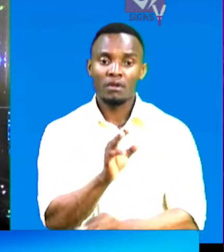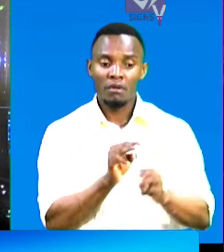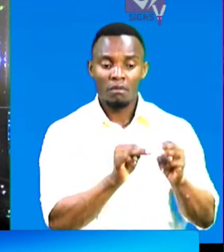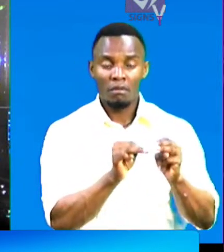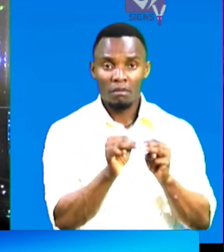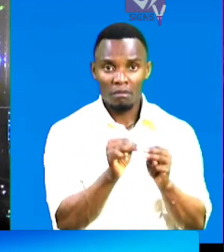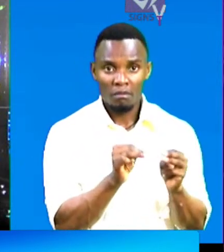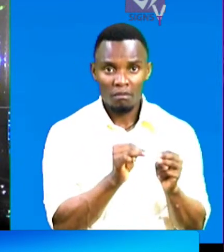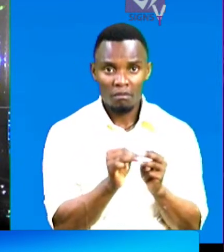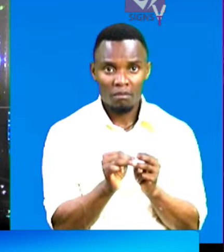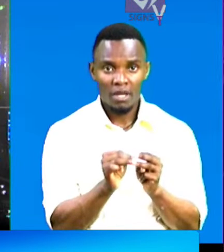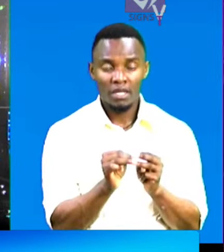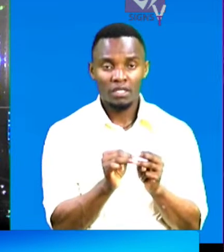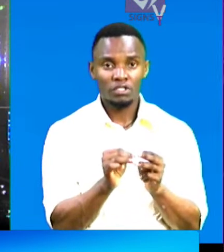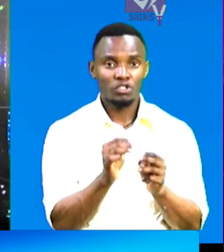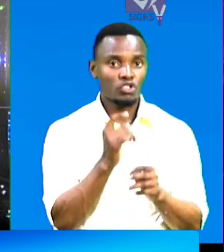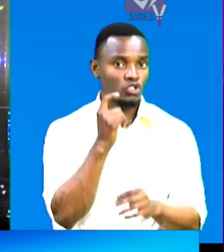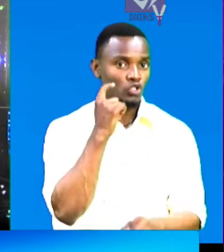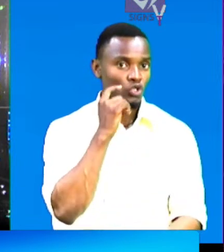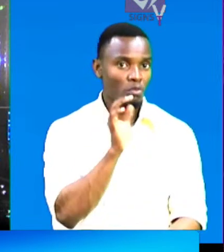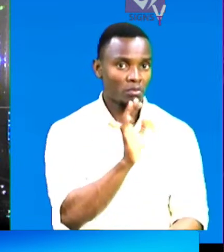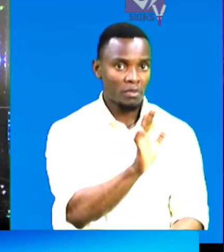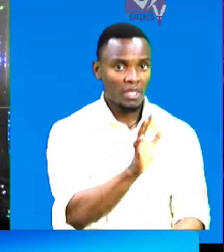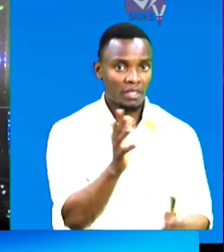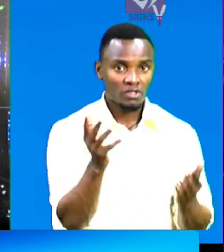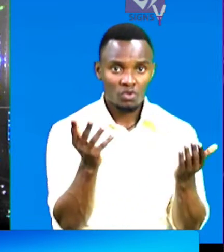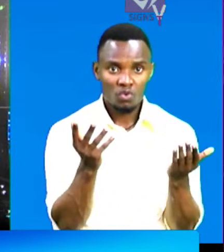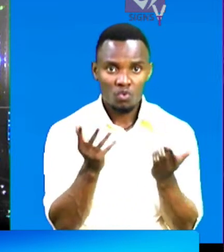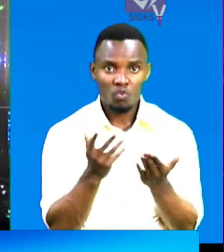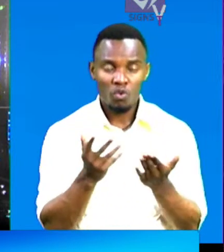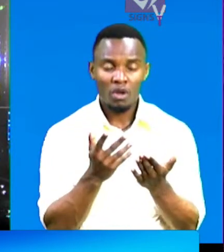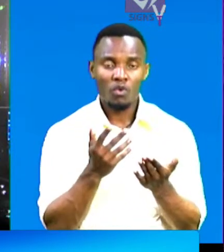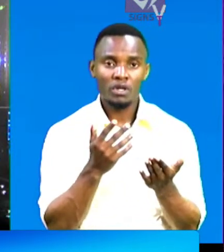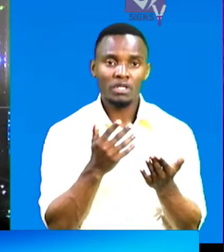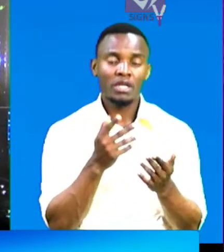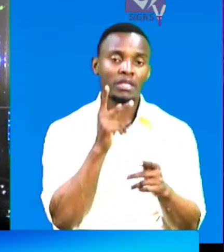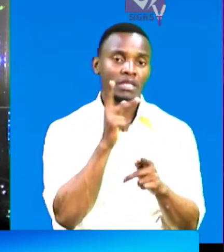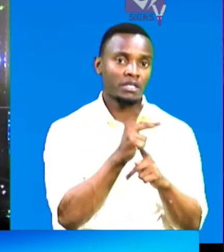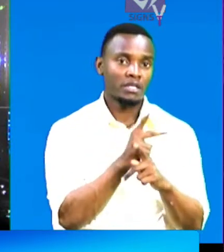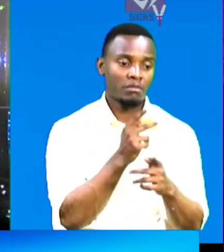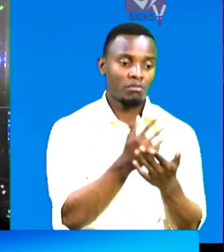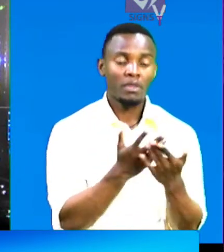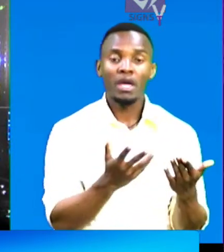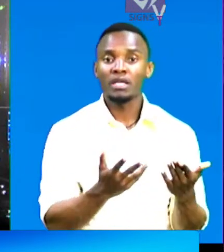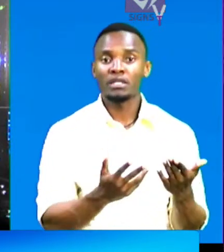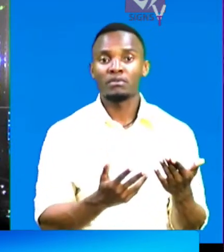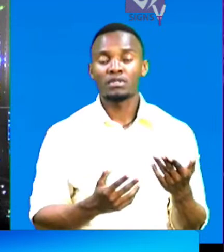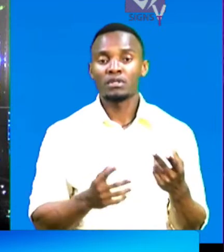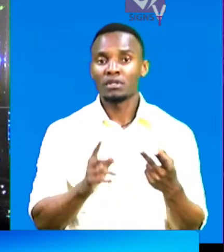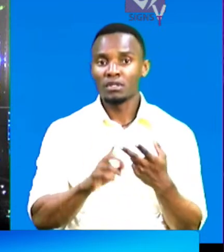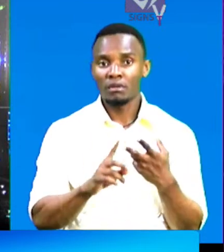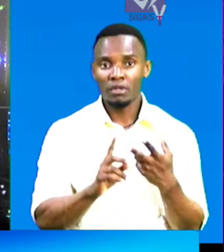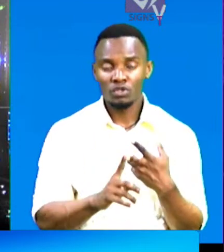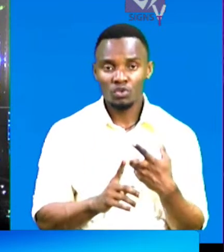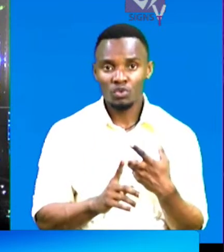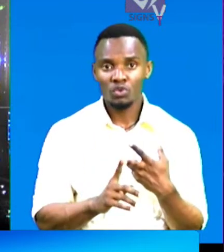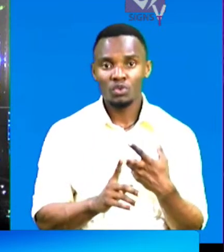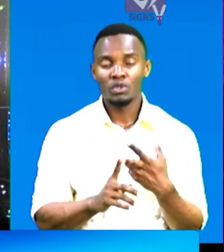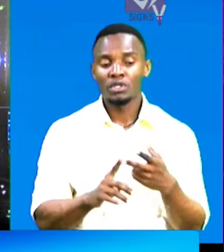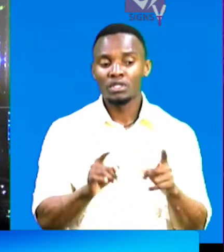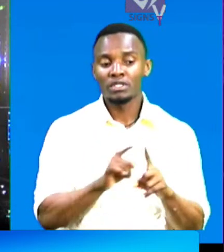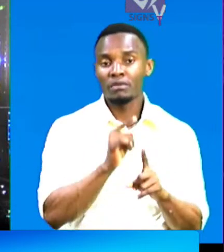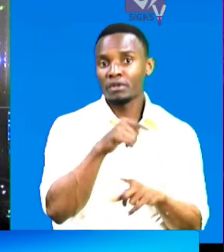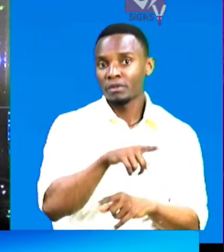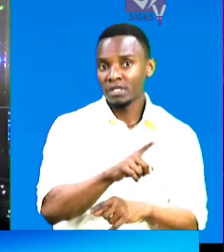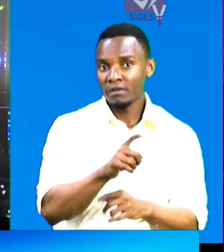manage their warehouse where the items are coming from. Then of course a supplier